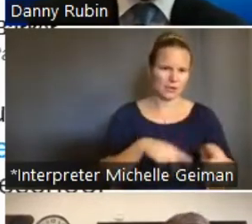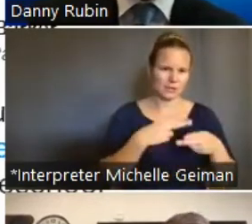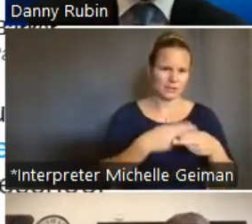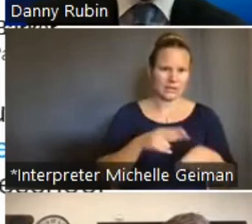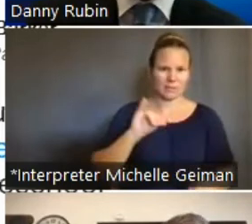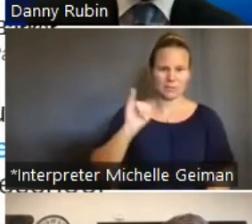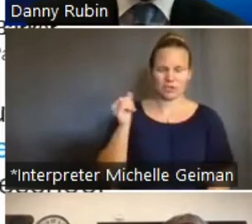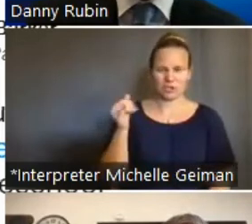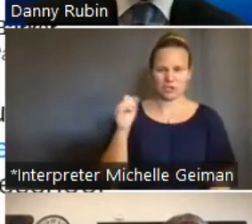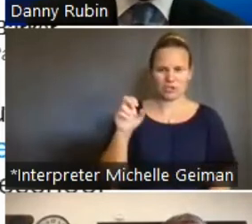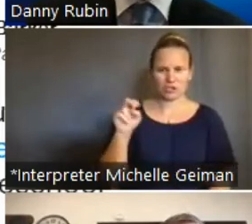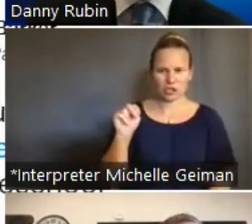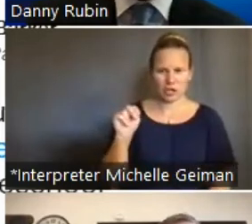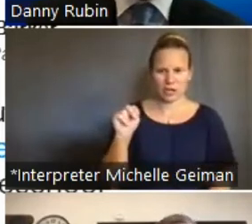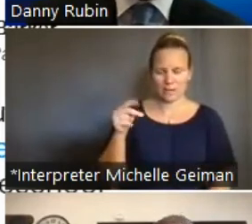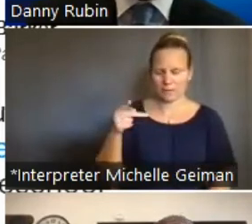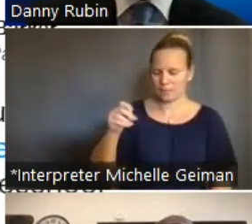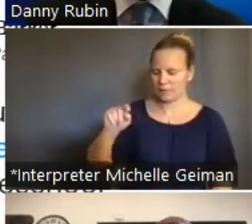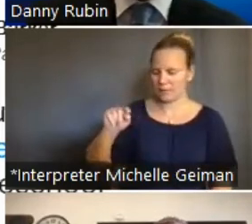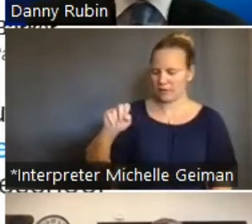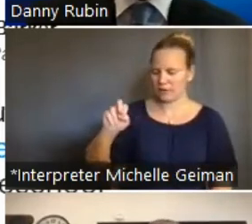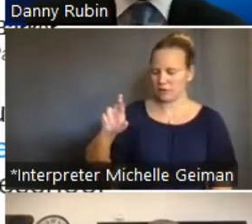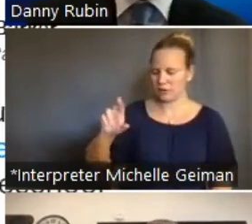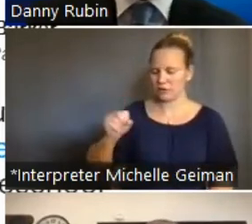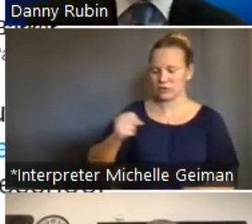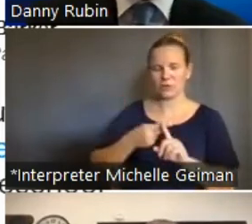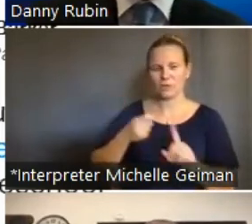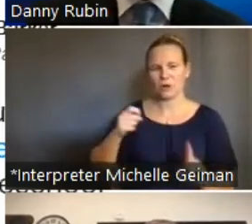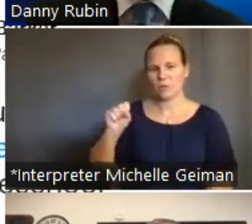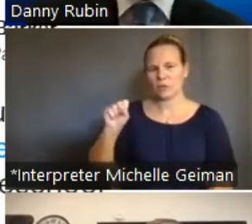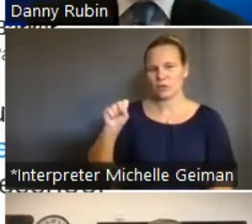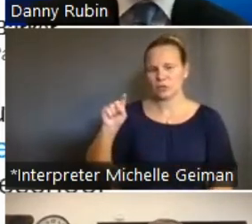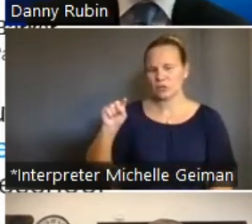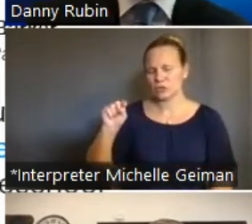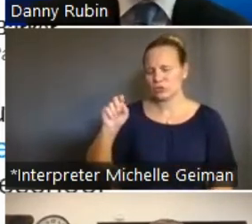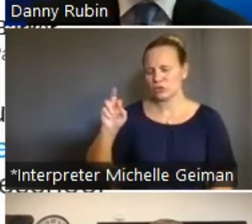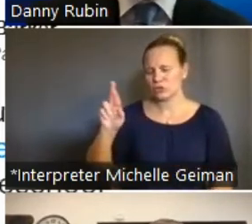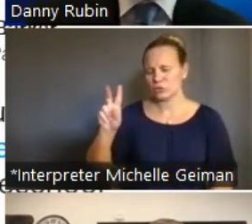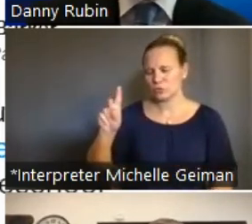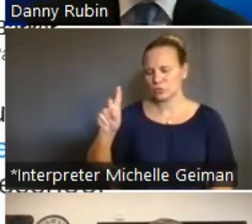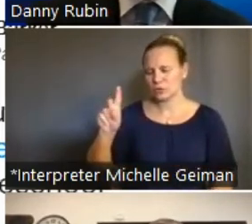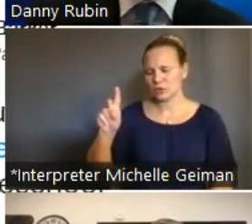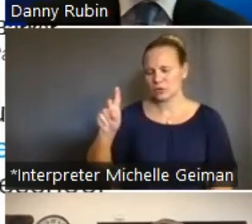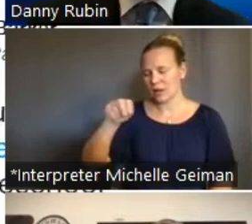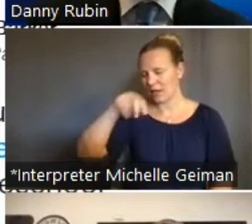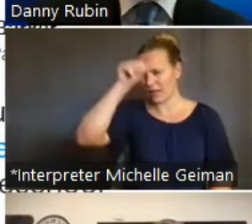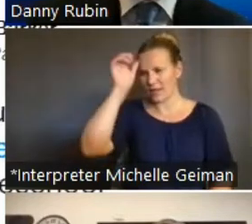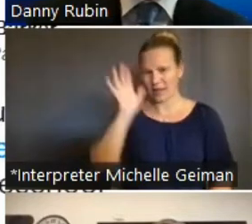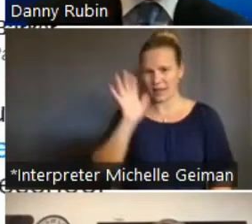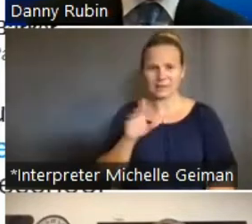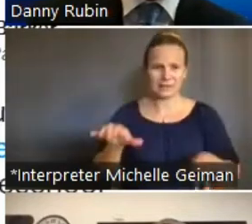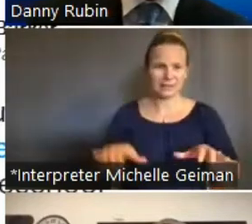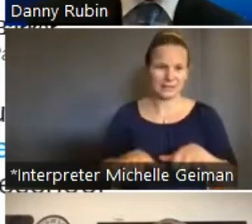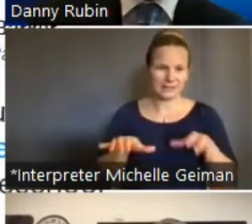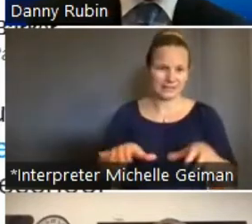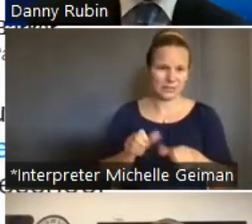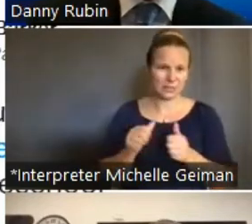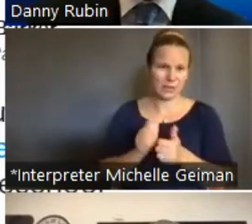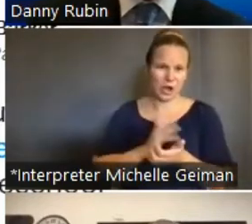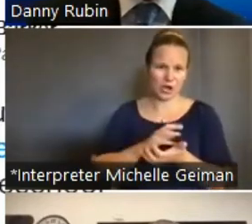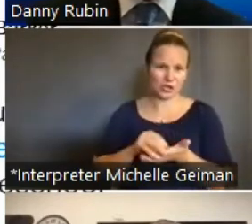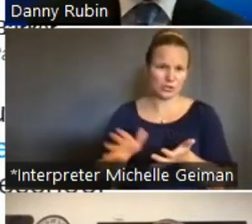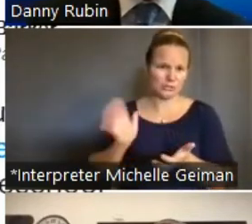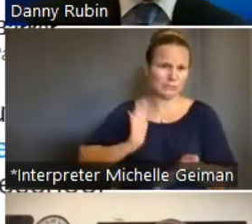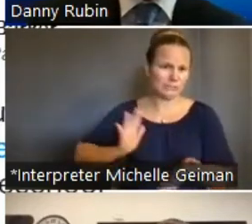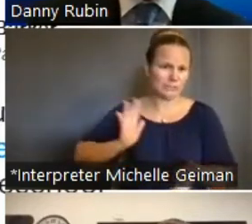from Stewart, Alaska, and she came out and she did that mural with our kids in wow. 2014. And she did most